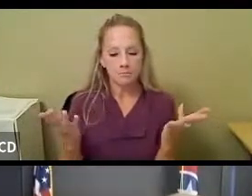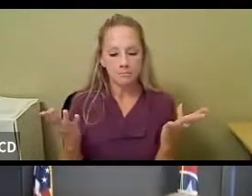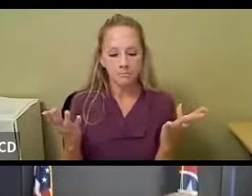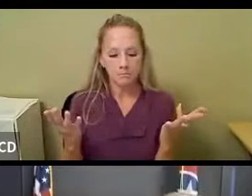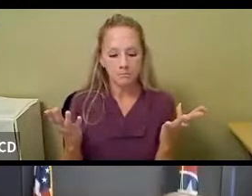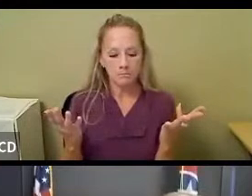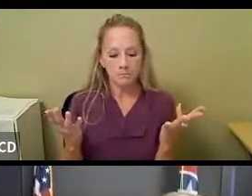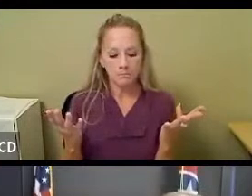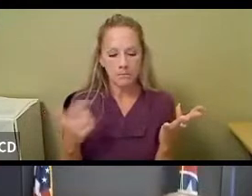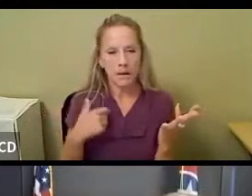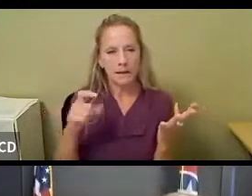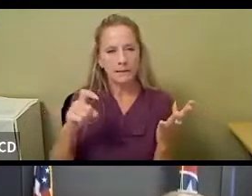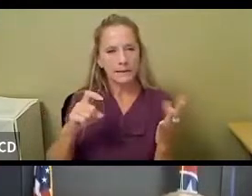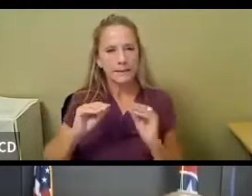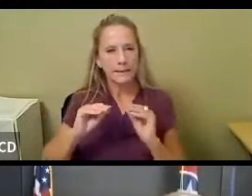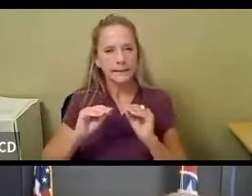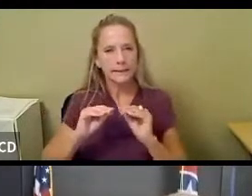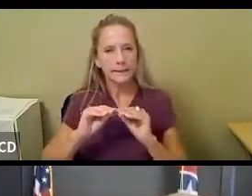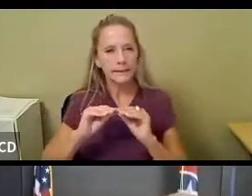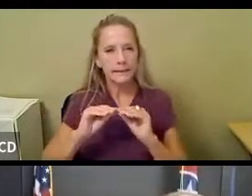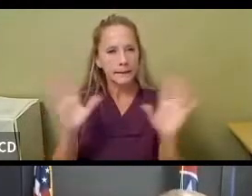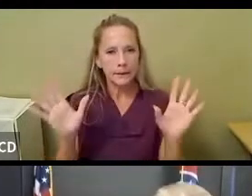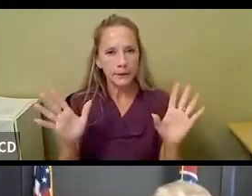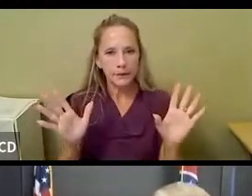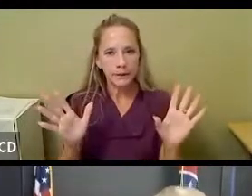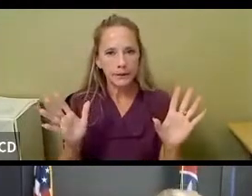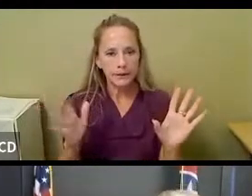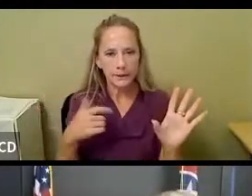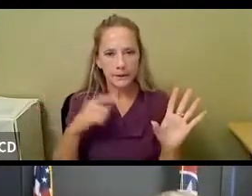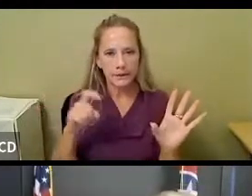I need some clarity. I don't